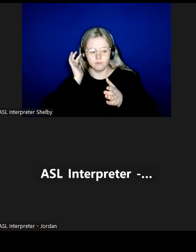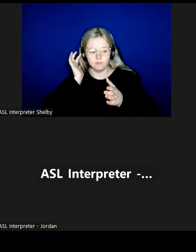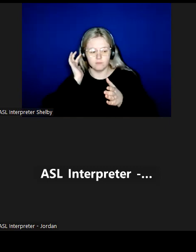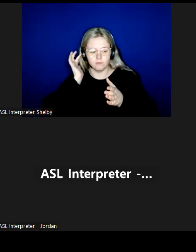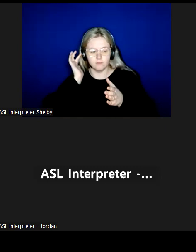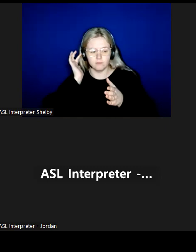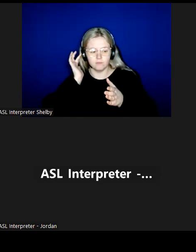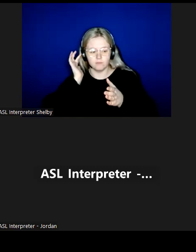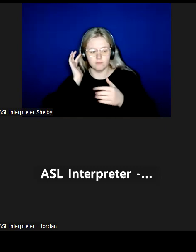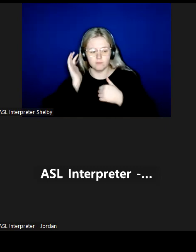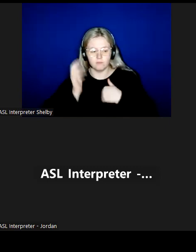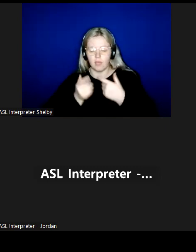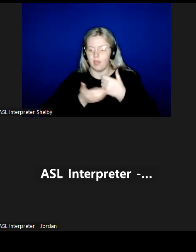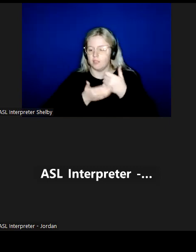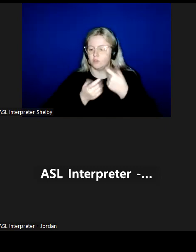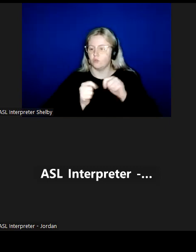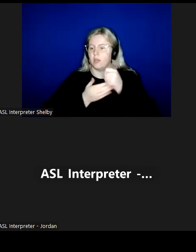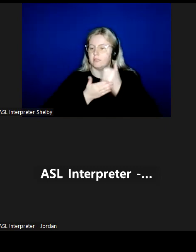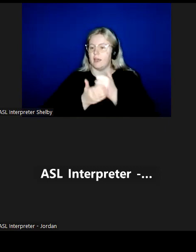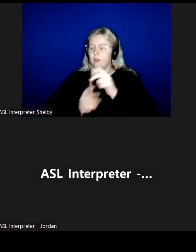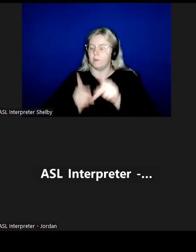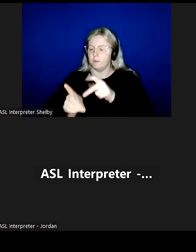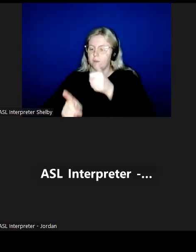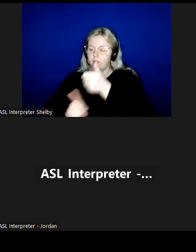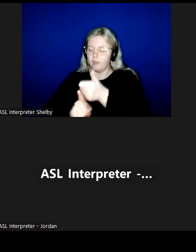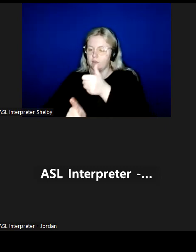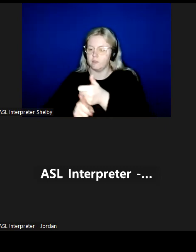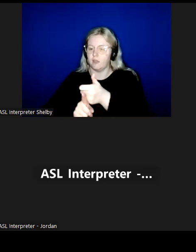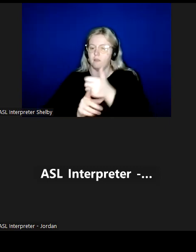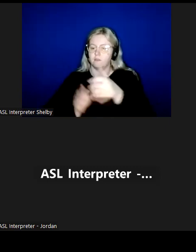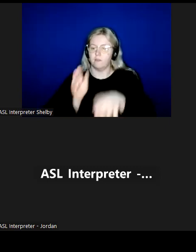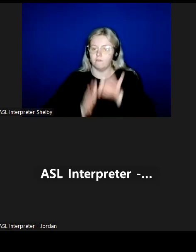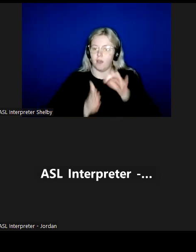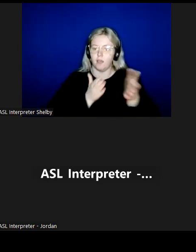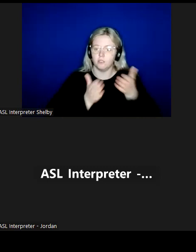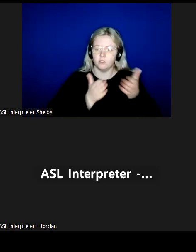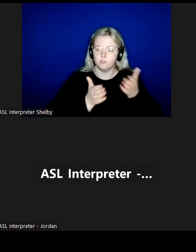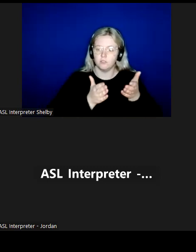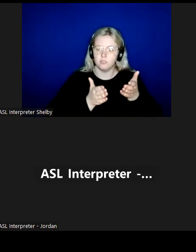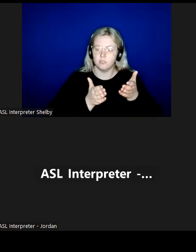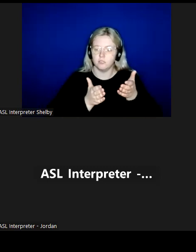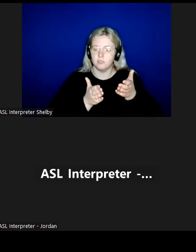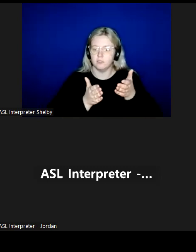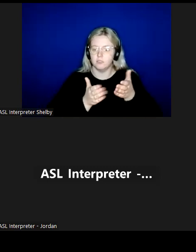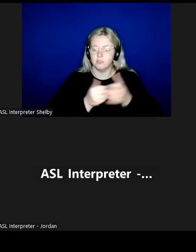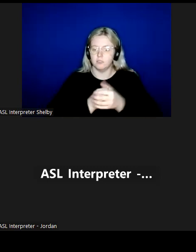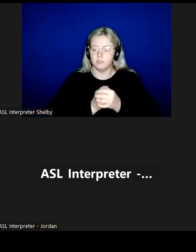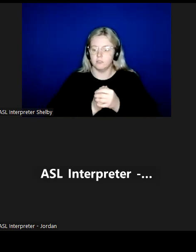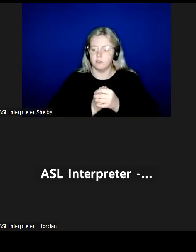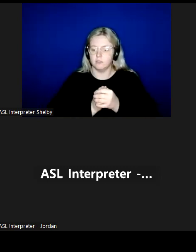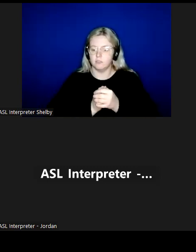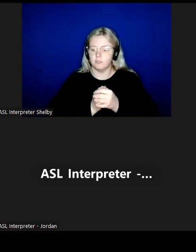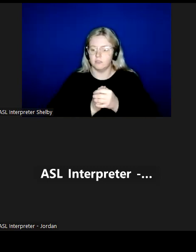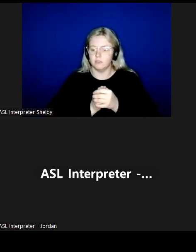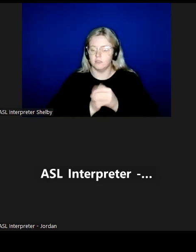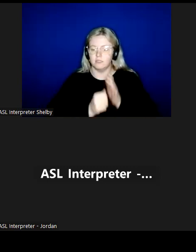improve services, but I don't offer services one-on-one. I have gone to several. Sorry, it's